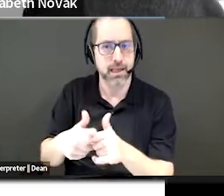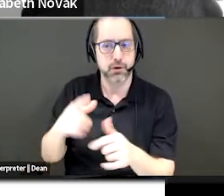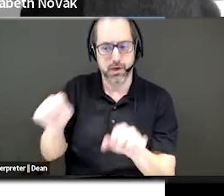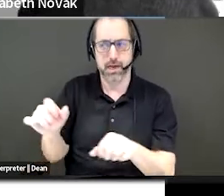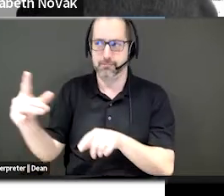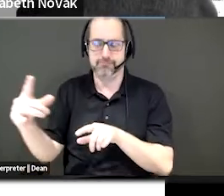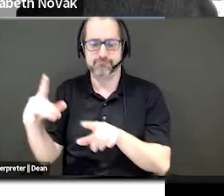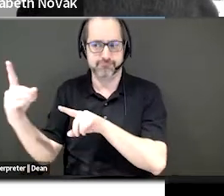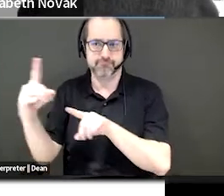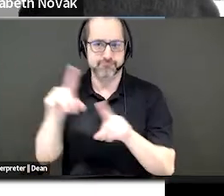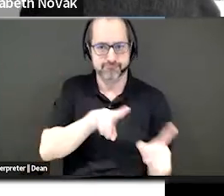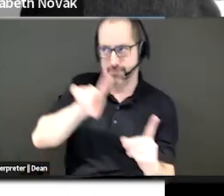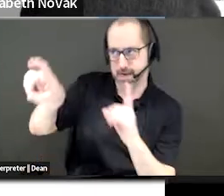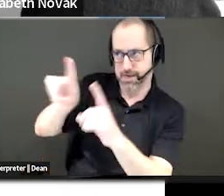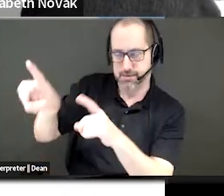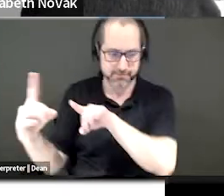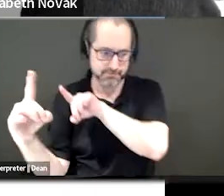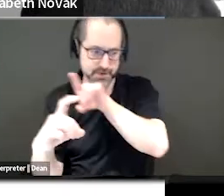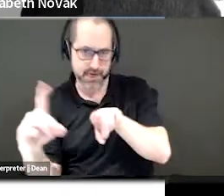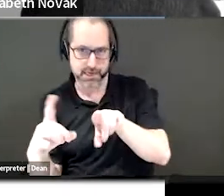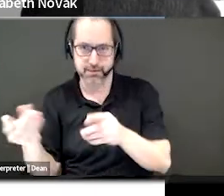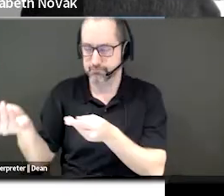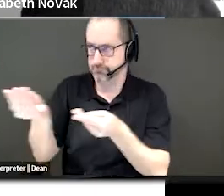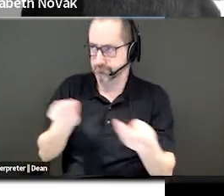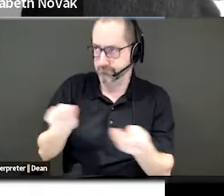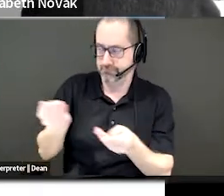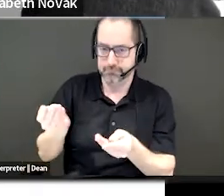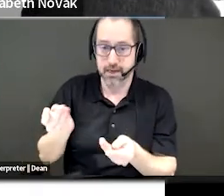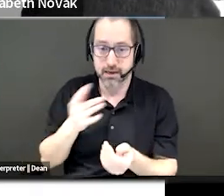And we also offer this free networking